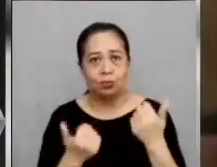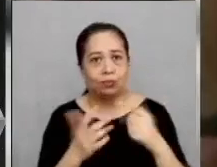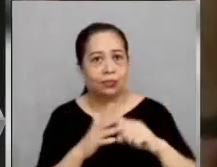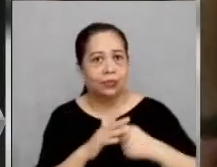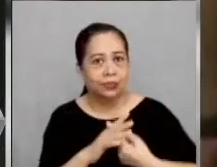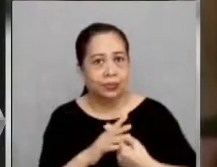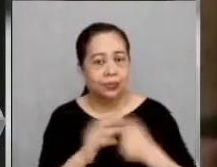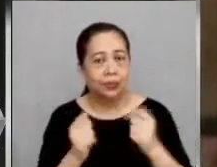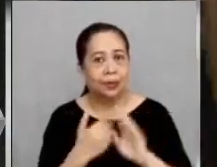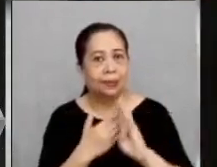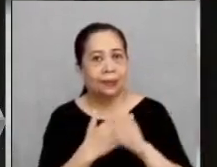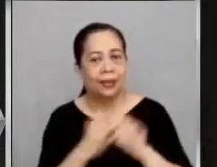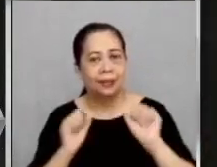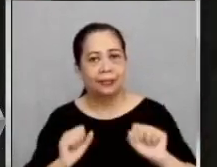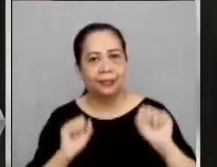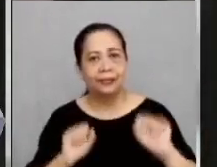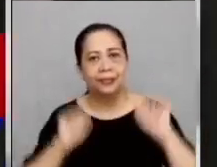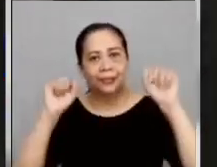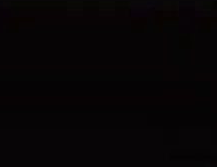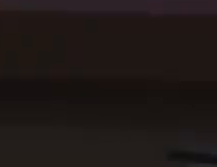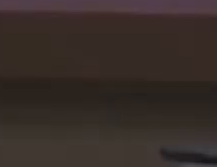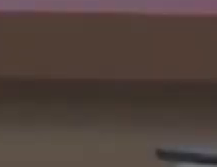ng cheerleading competition.